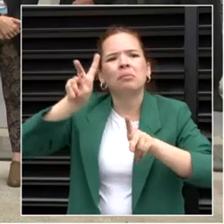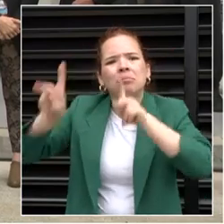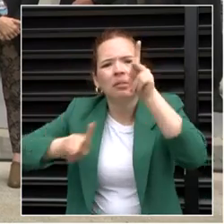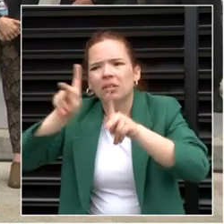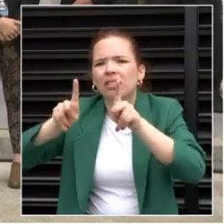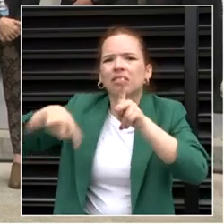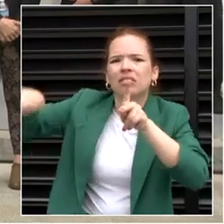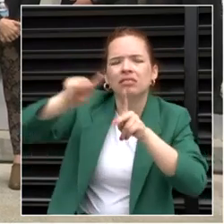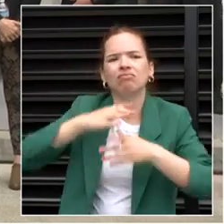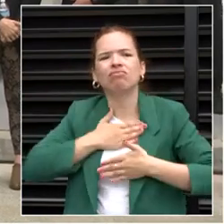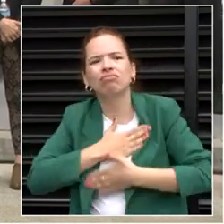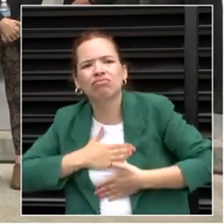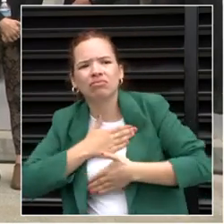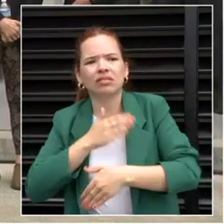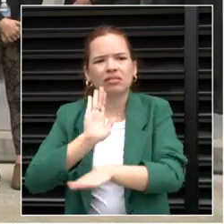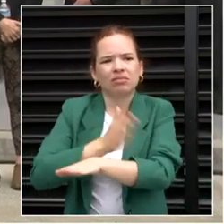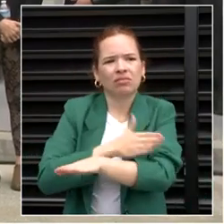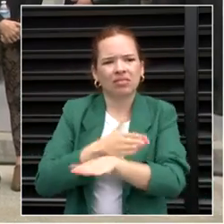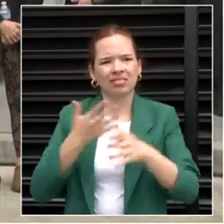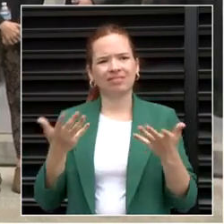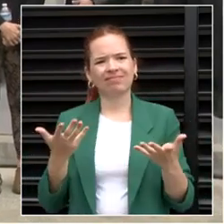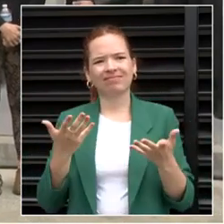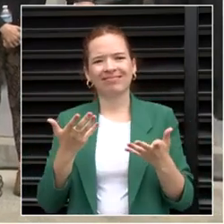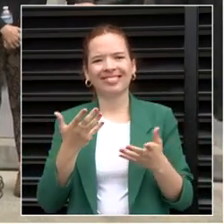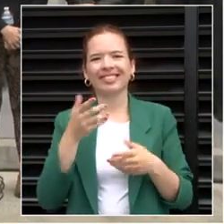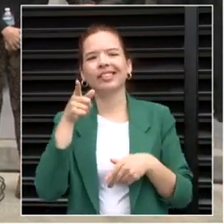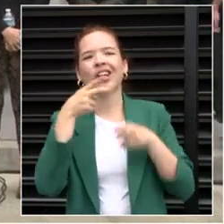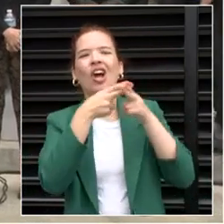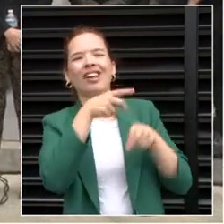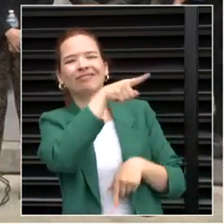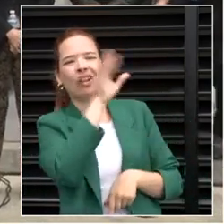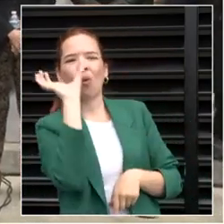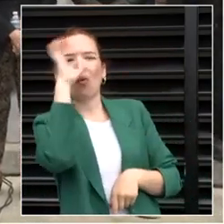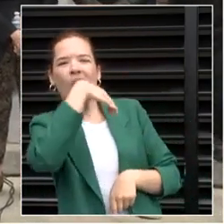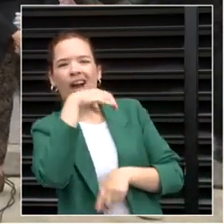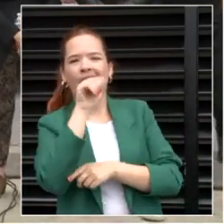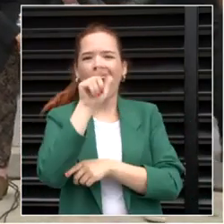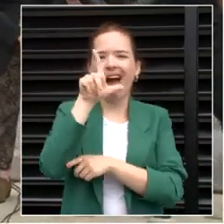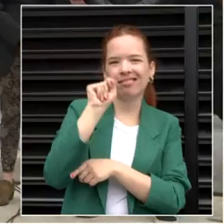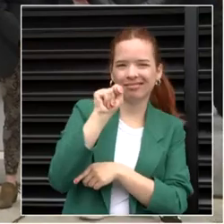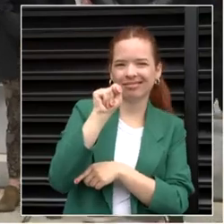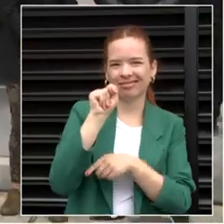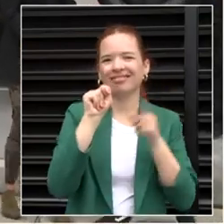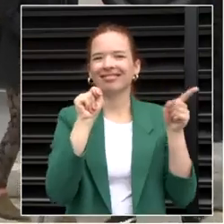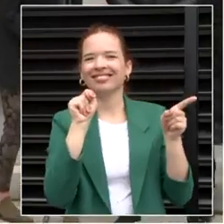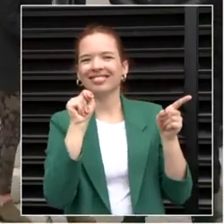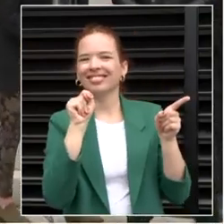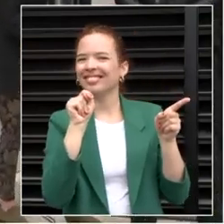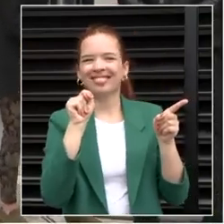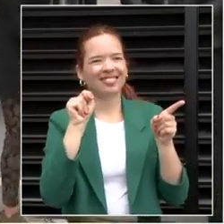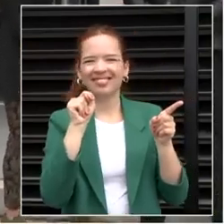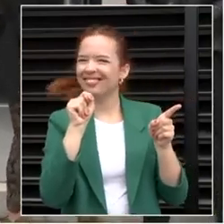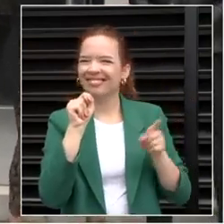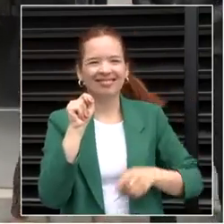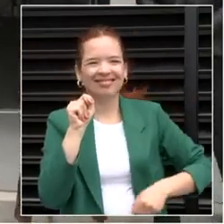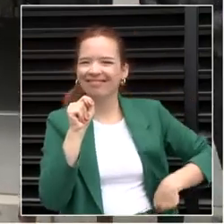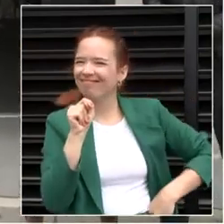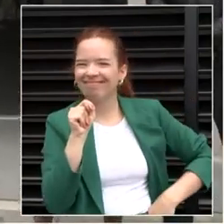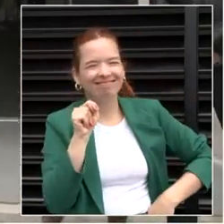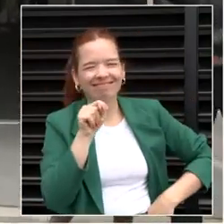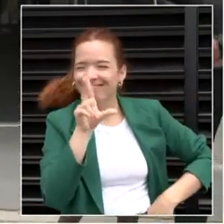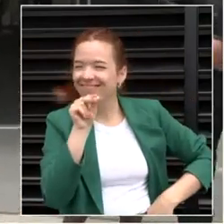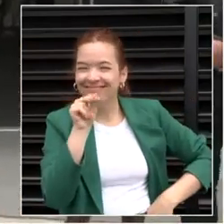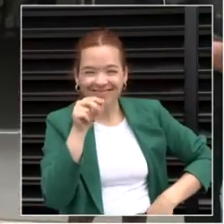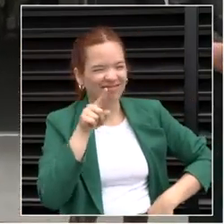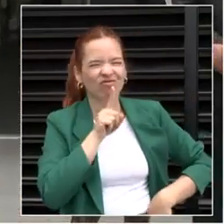it weird or alternative. I call it the real Washington, D.C. And that is a city that's filled